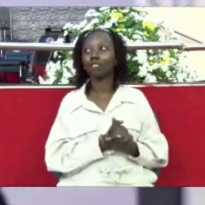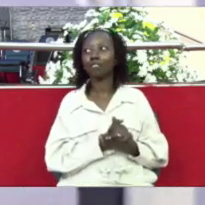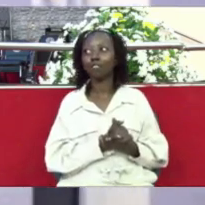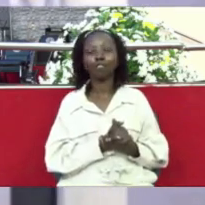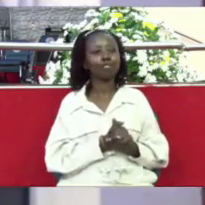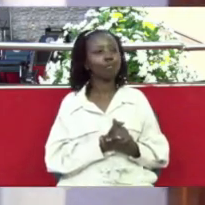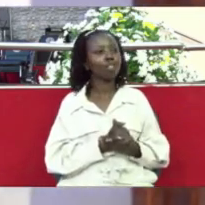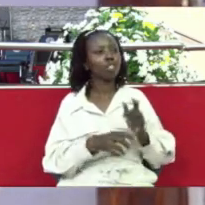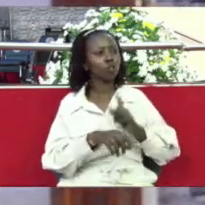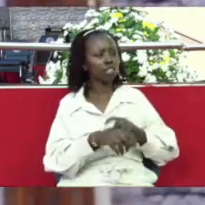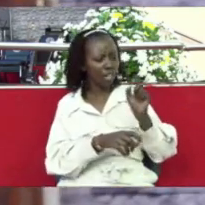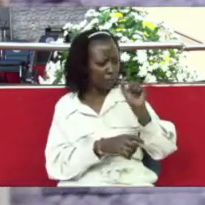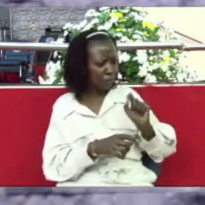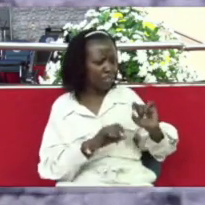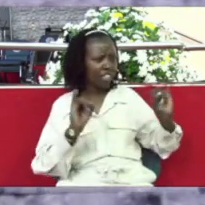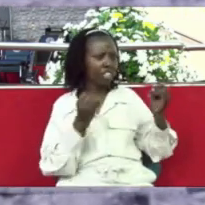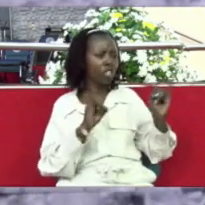or reading the newspapers,